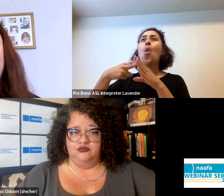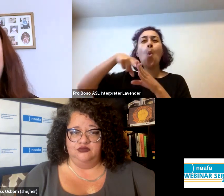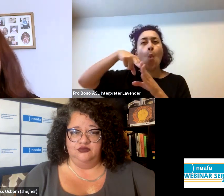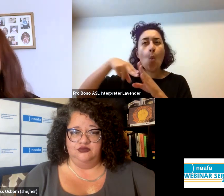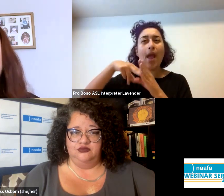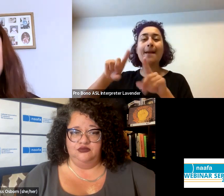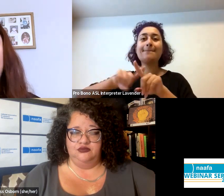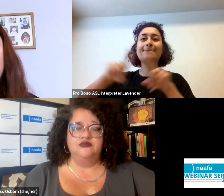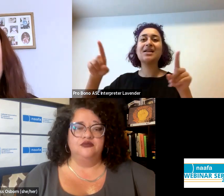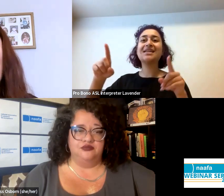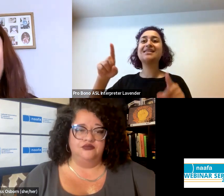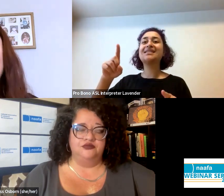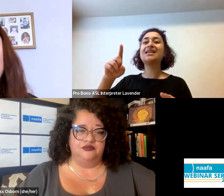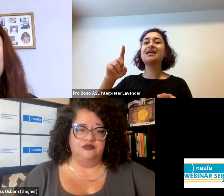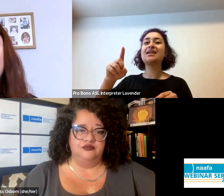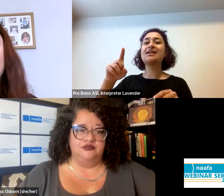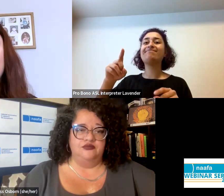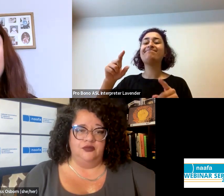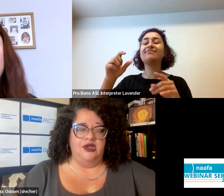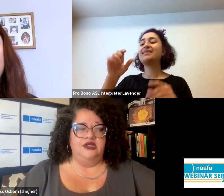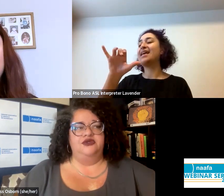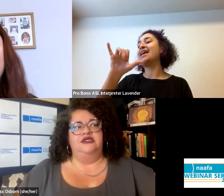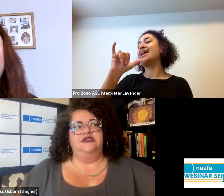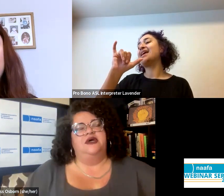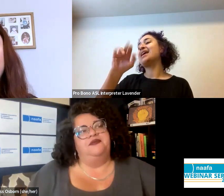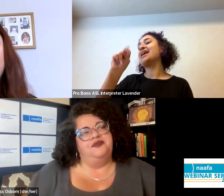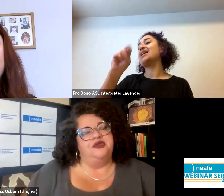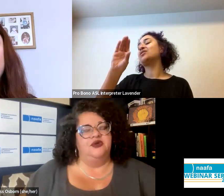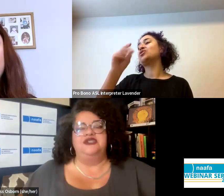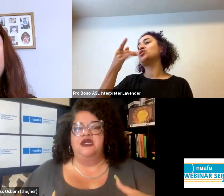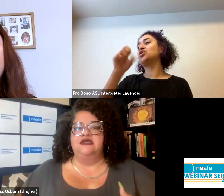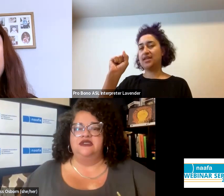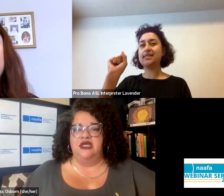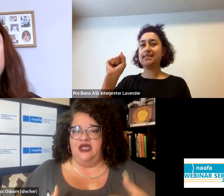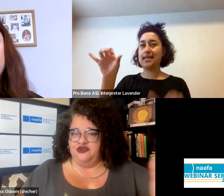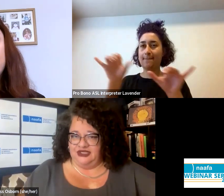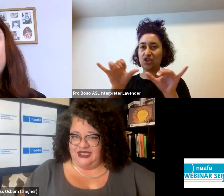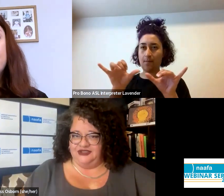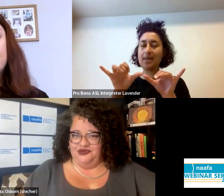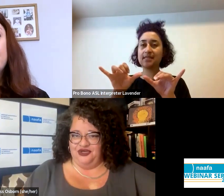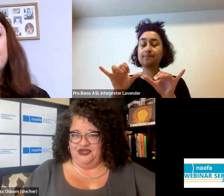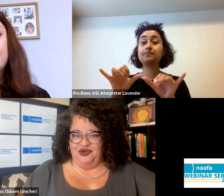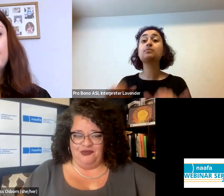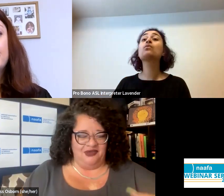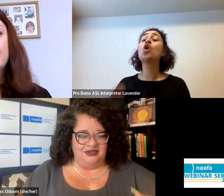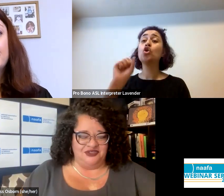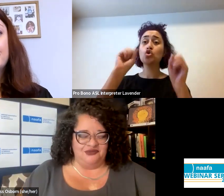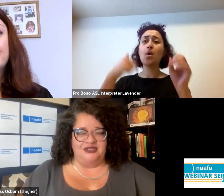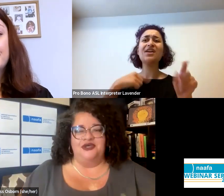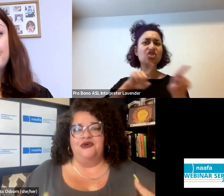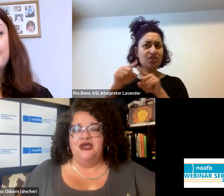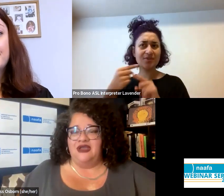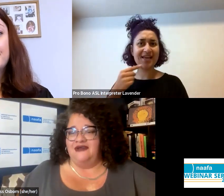inches and measurements that are the issue. So so I should also say, Adrienne, as you heard in her bio,